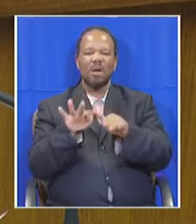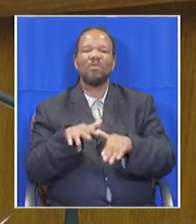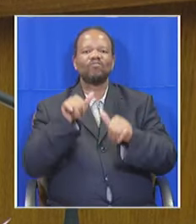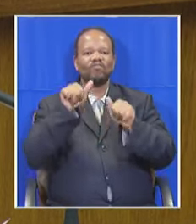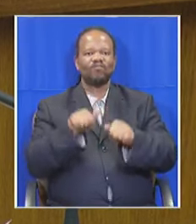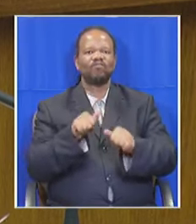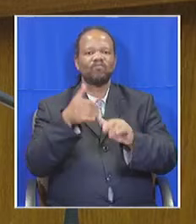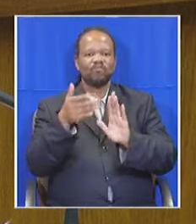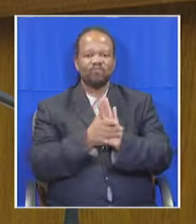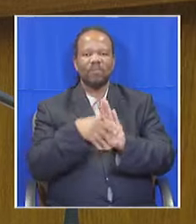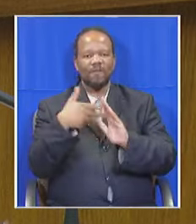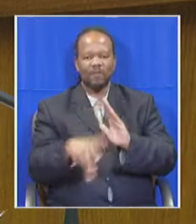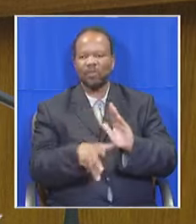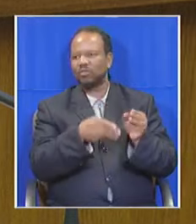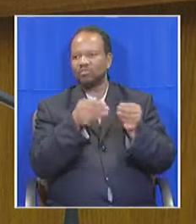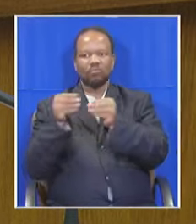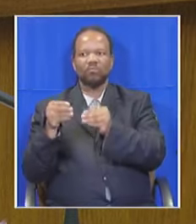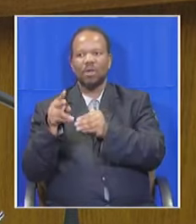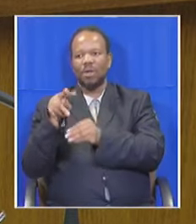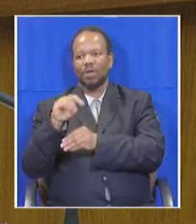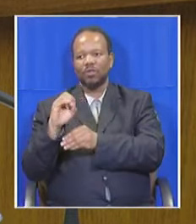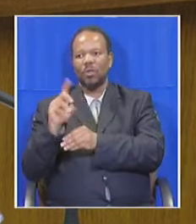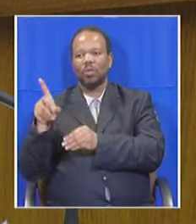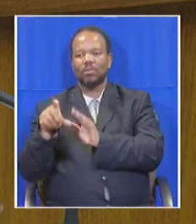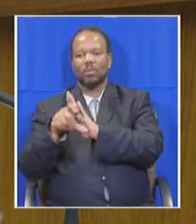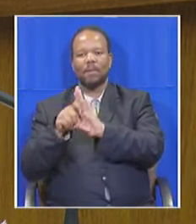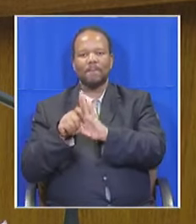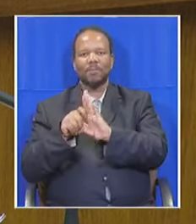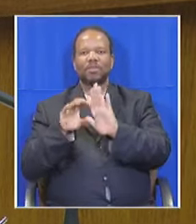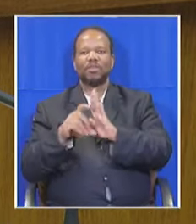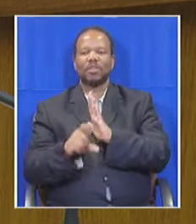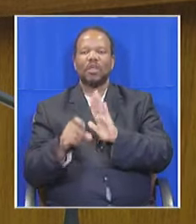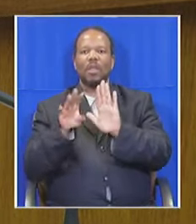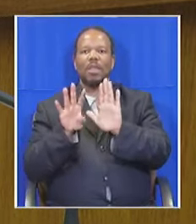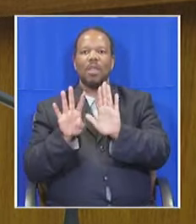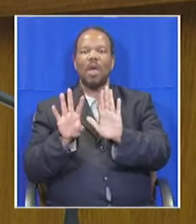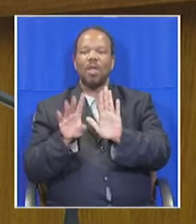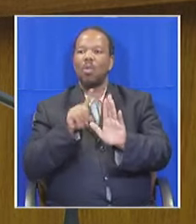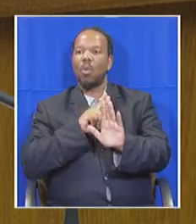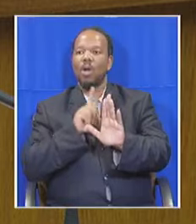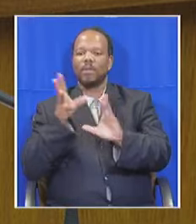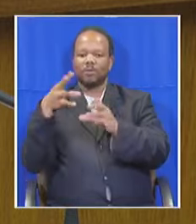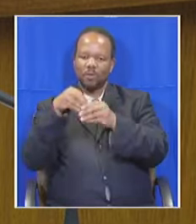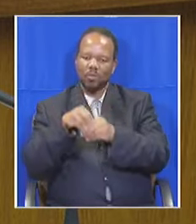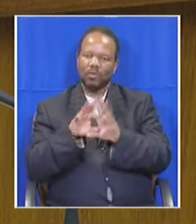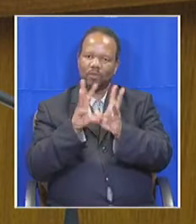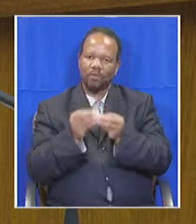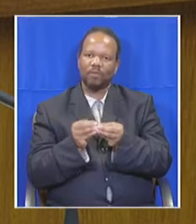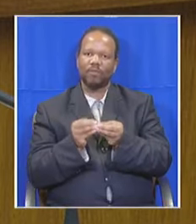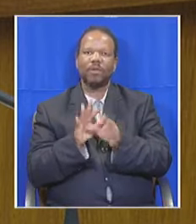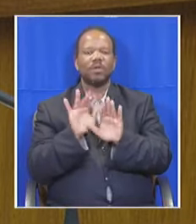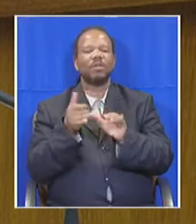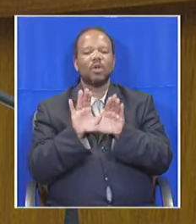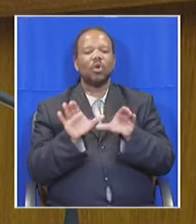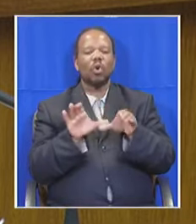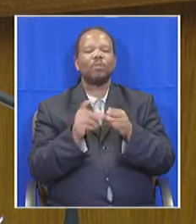of Provinces that amended Section 9 of the bill to make it inclusive. The committee deliberated